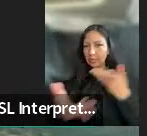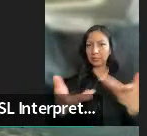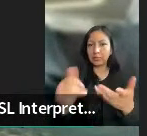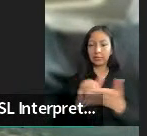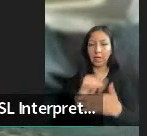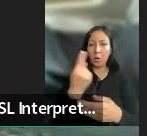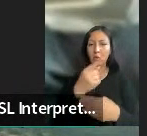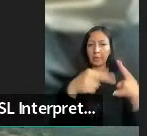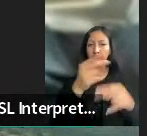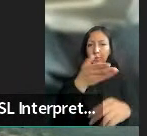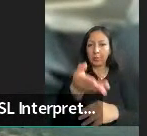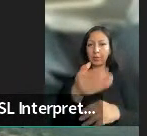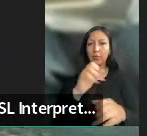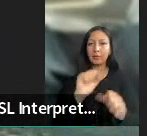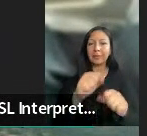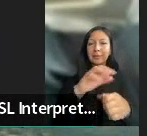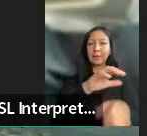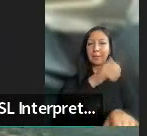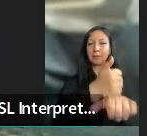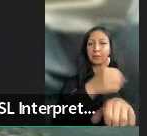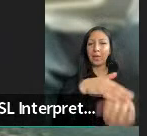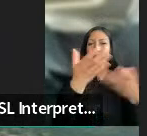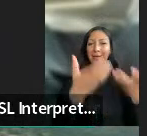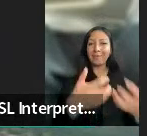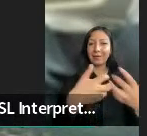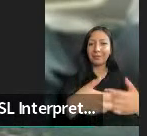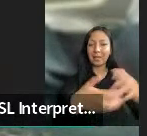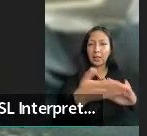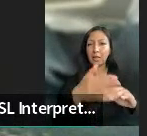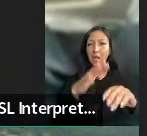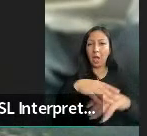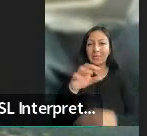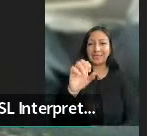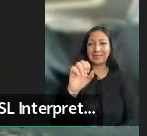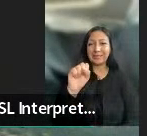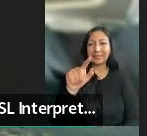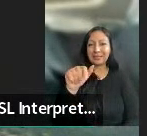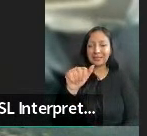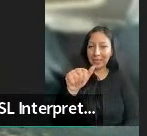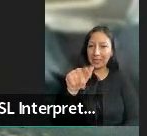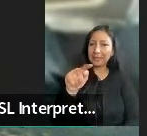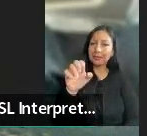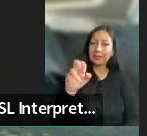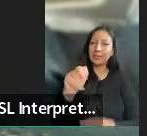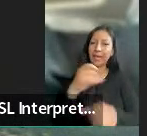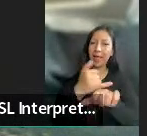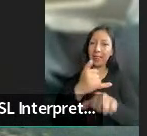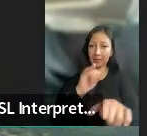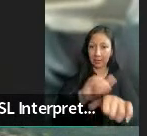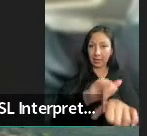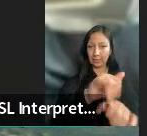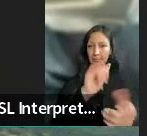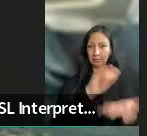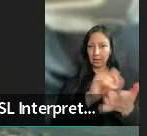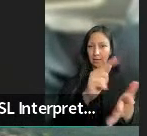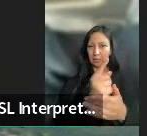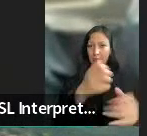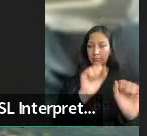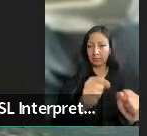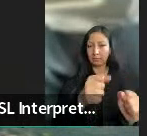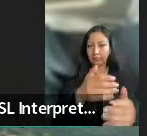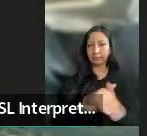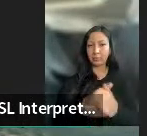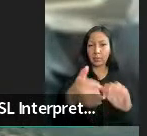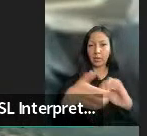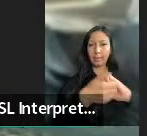facility is currently located in a heavy manufacturing district on Staten Island, which is where that belongs. However, our proposal is